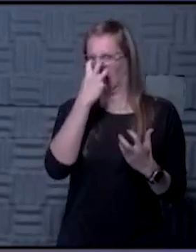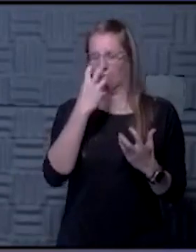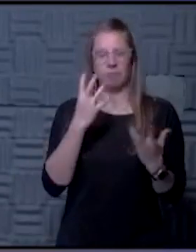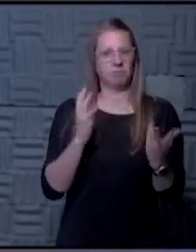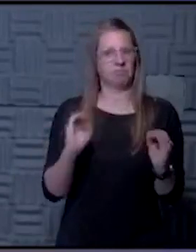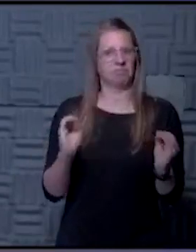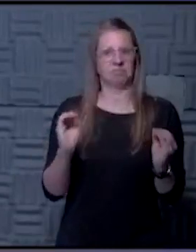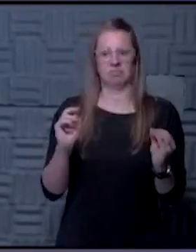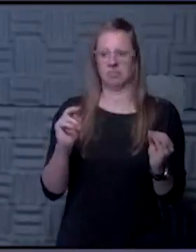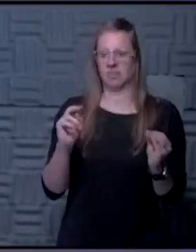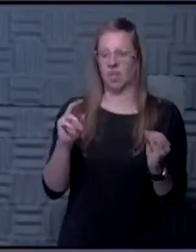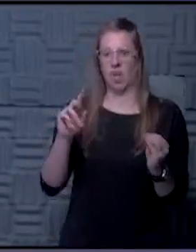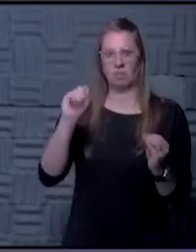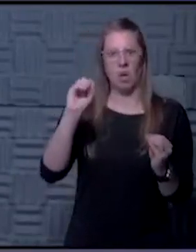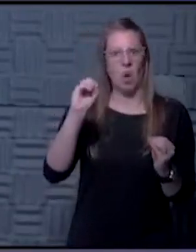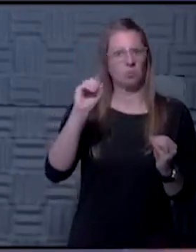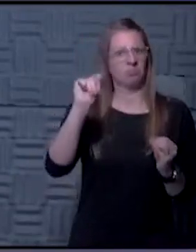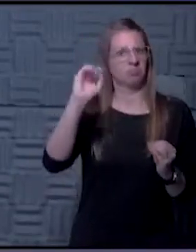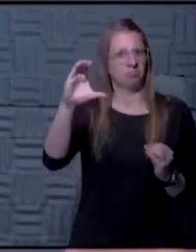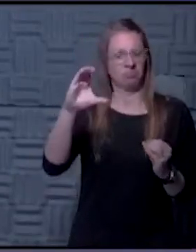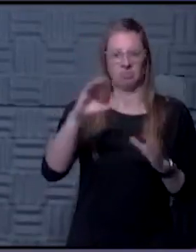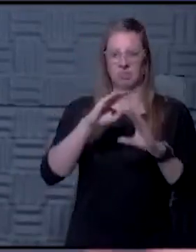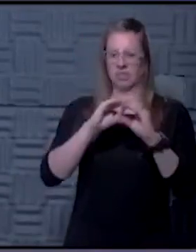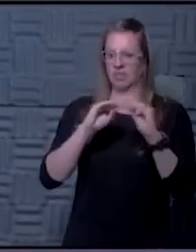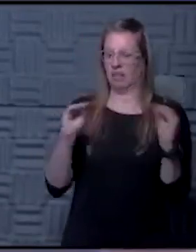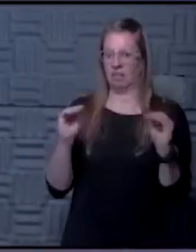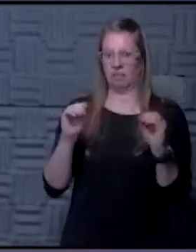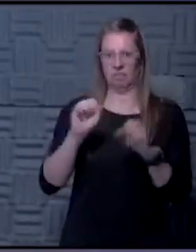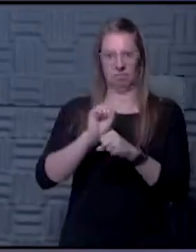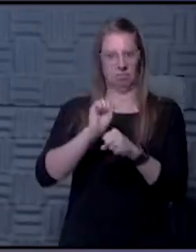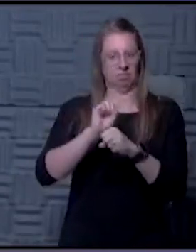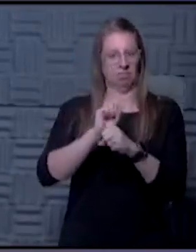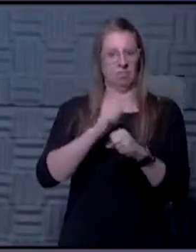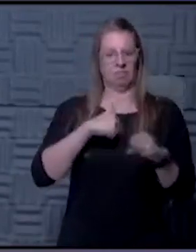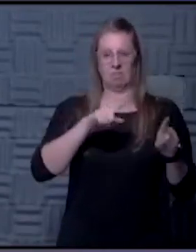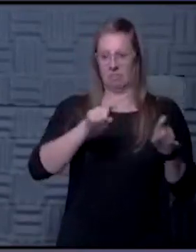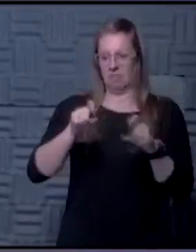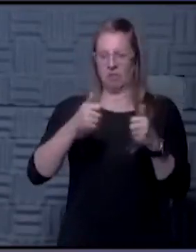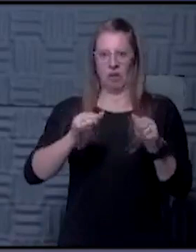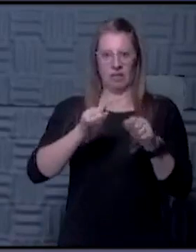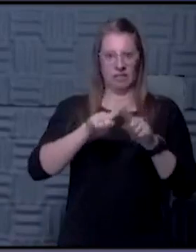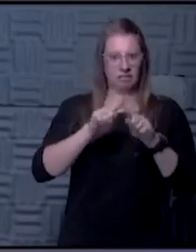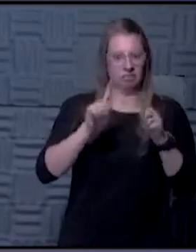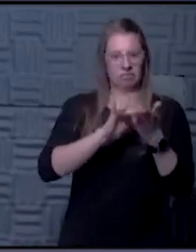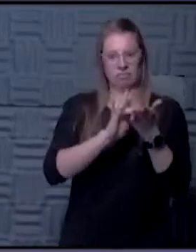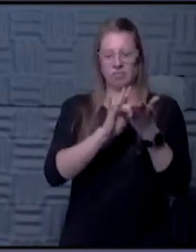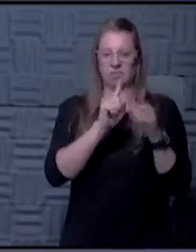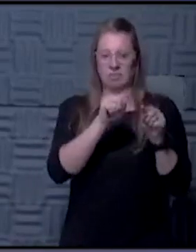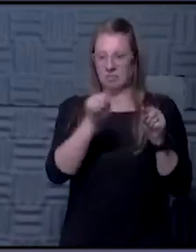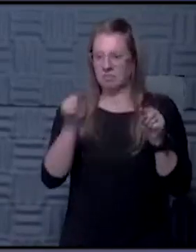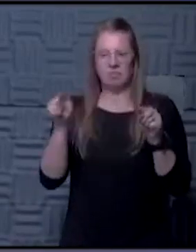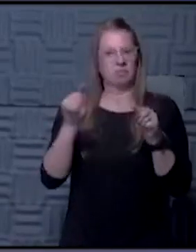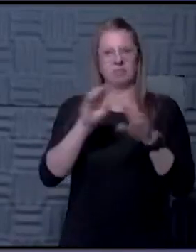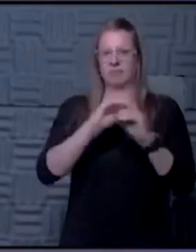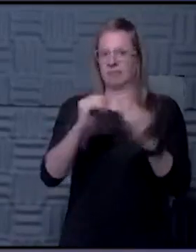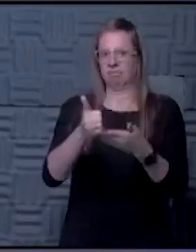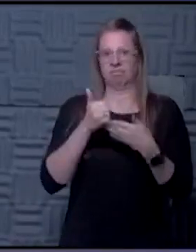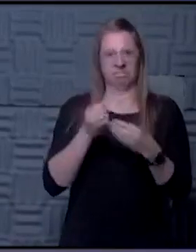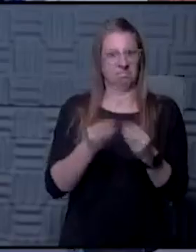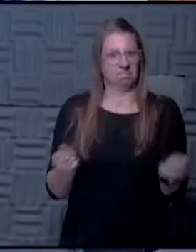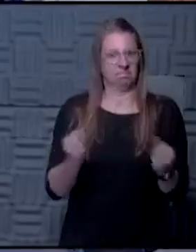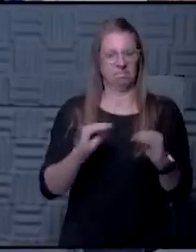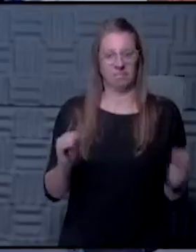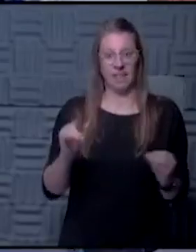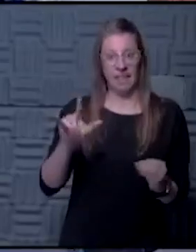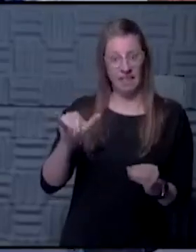the counter I had. I was kind of testing things different days to see if I could get any relief, and nothing helped. Lynn, did you try